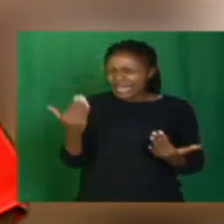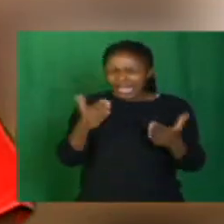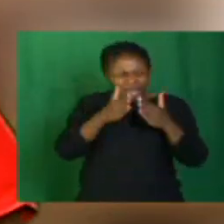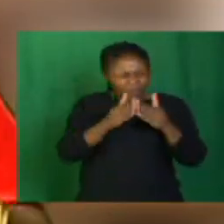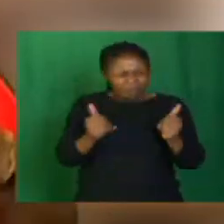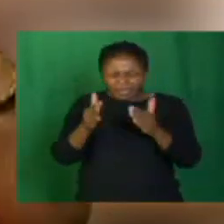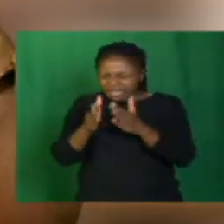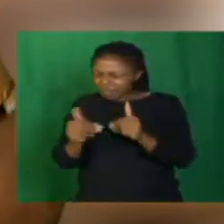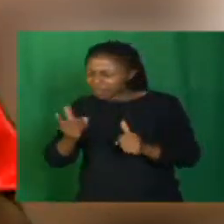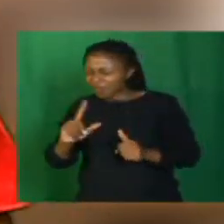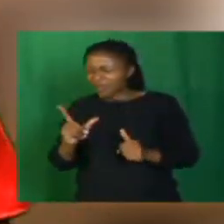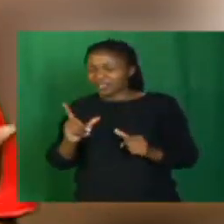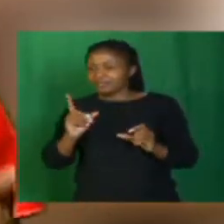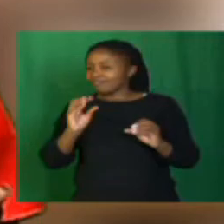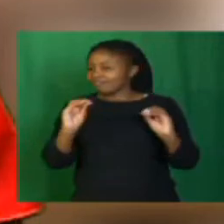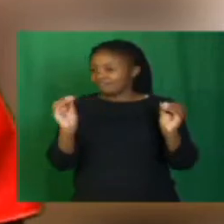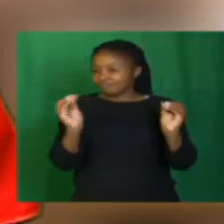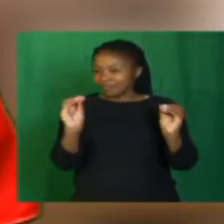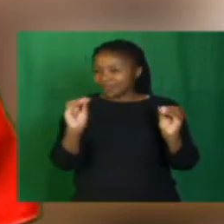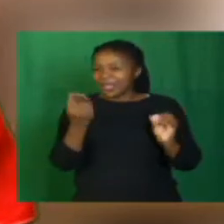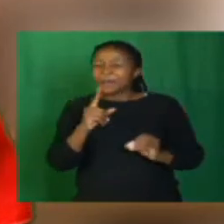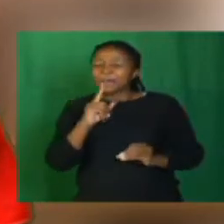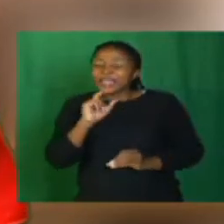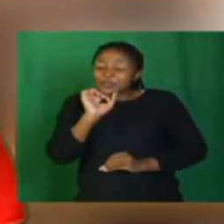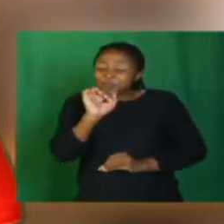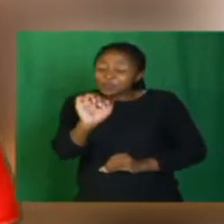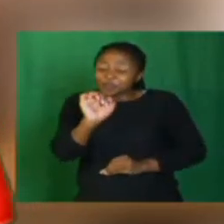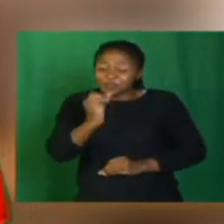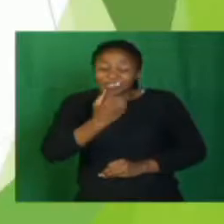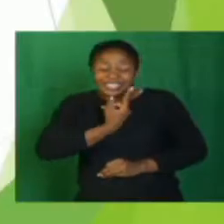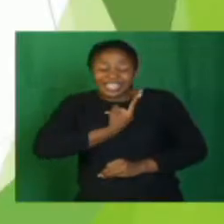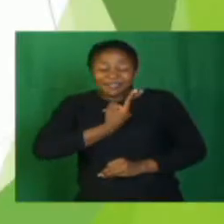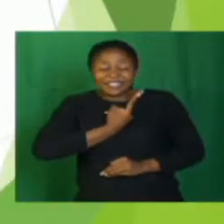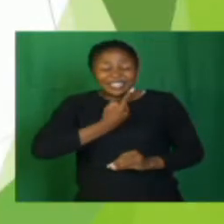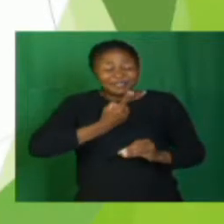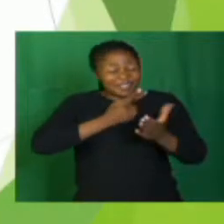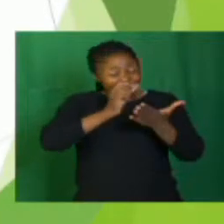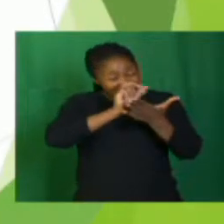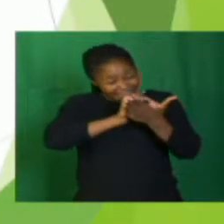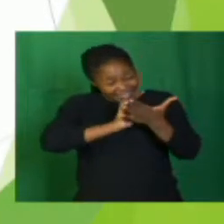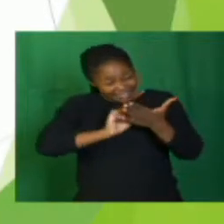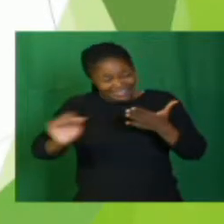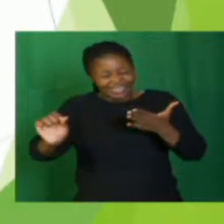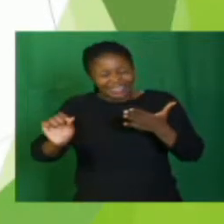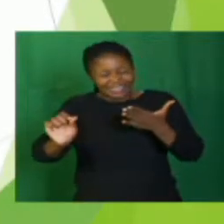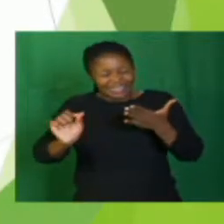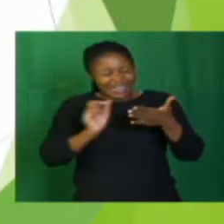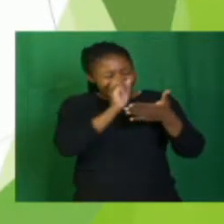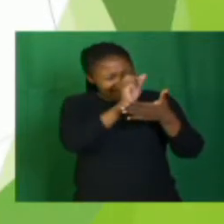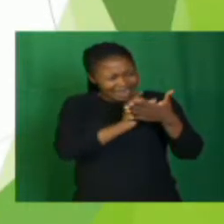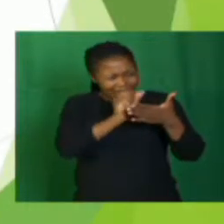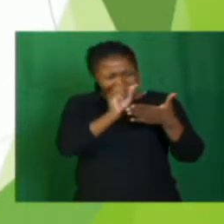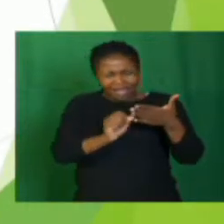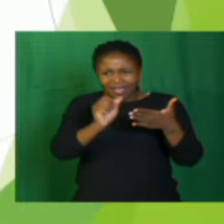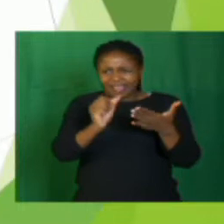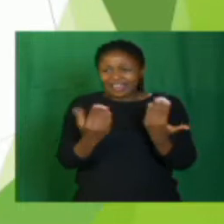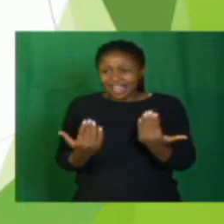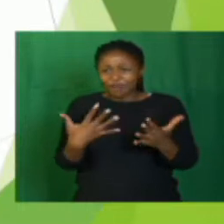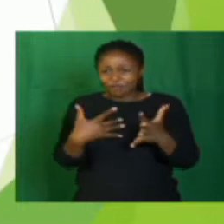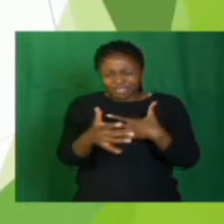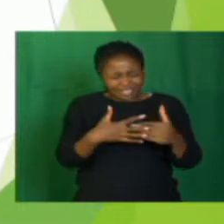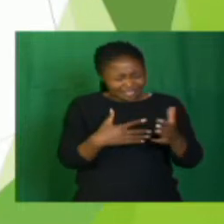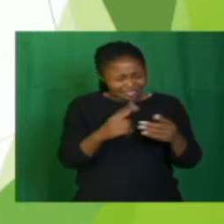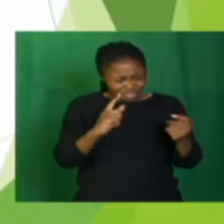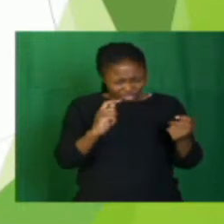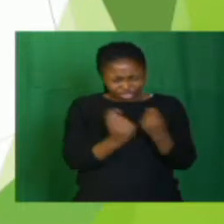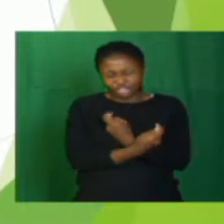present your what? Your transition statement. It introduces the change of direction.